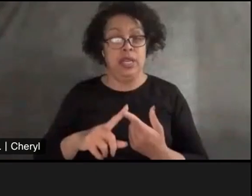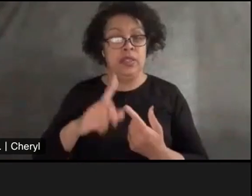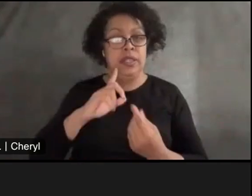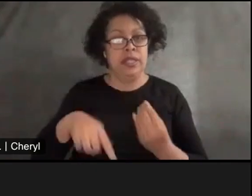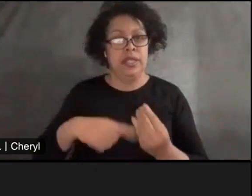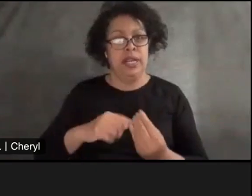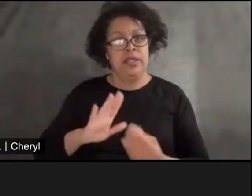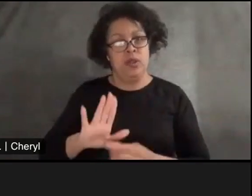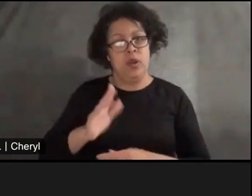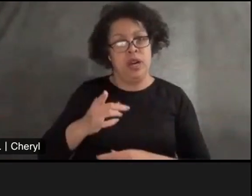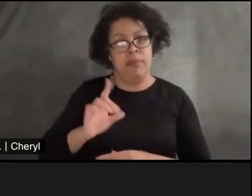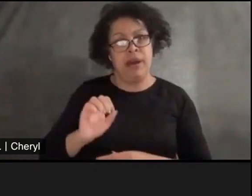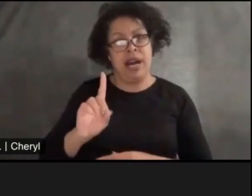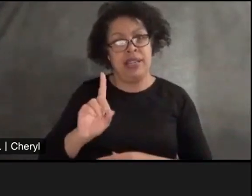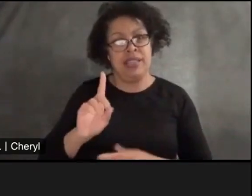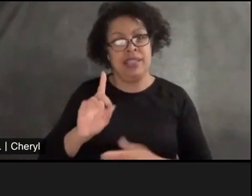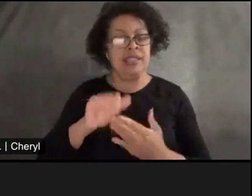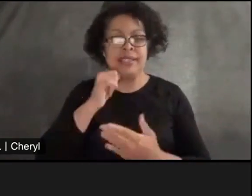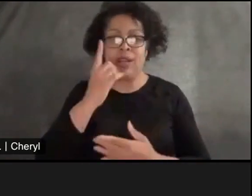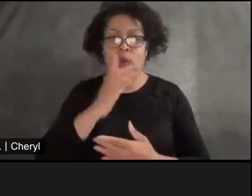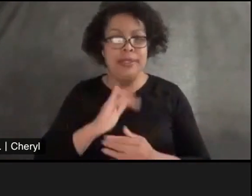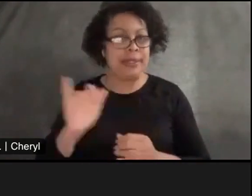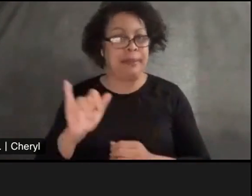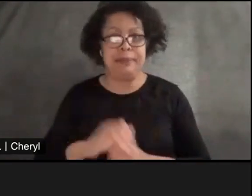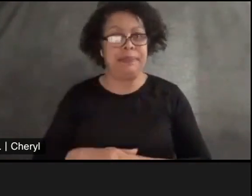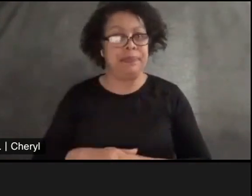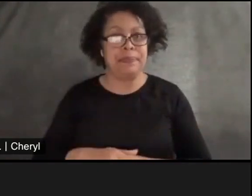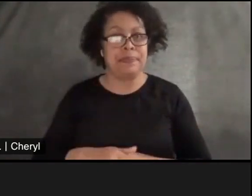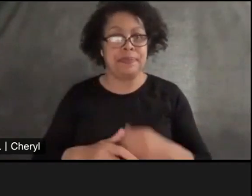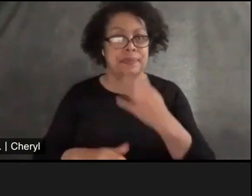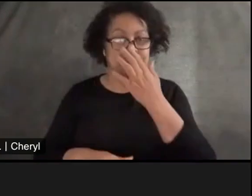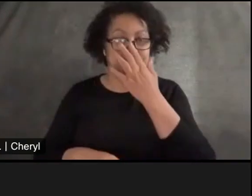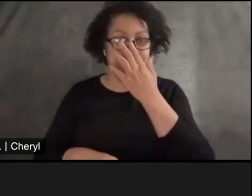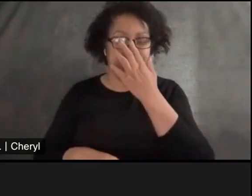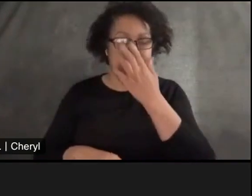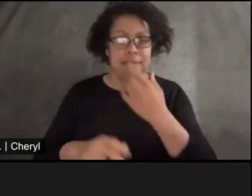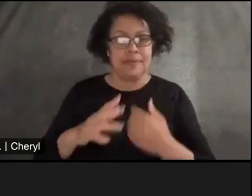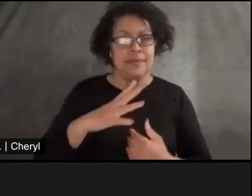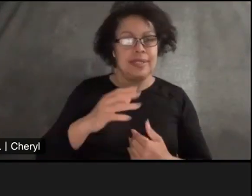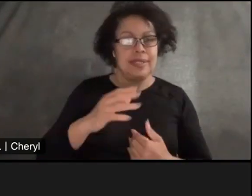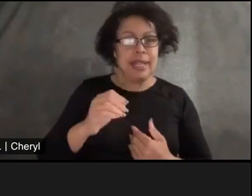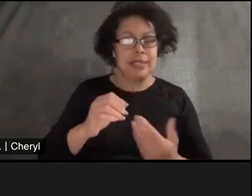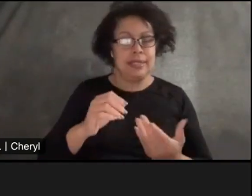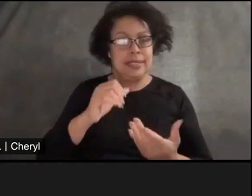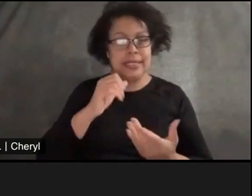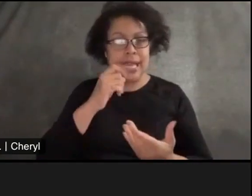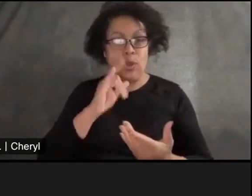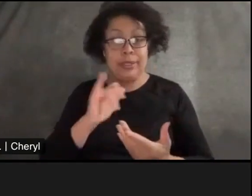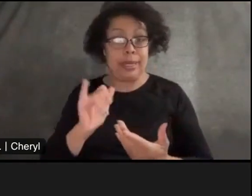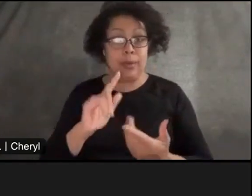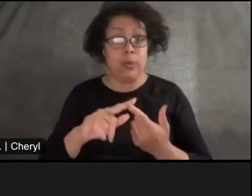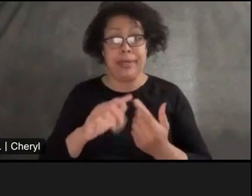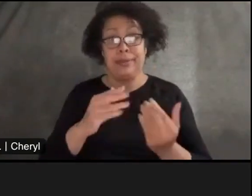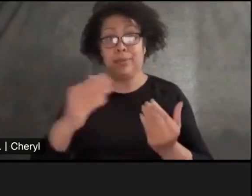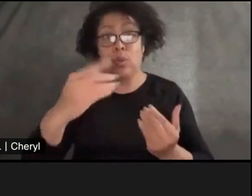are not going to look the same as one another, nor are they going to look the same if we do these again in a year from